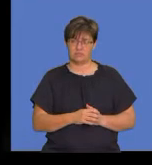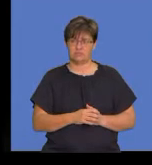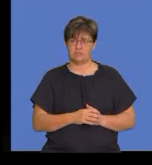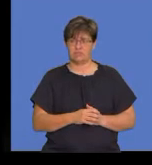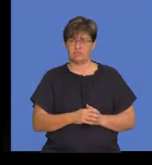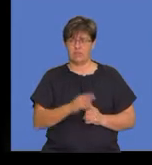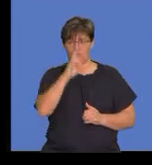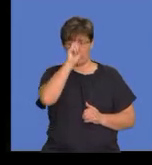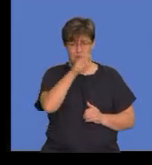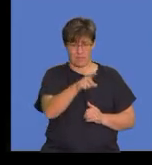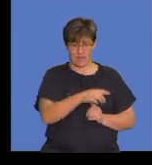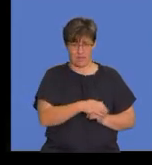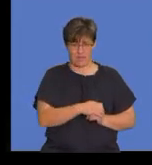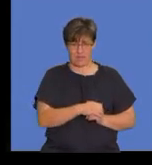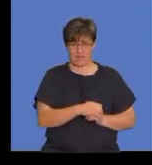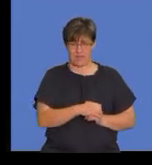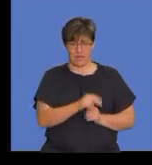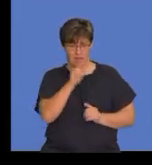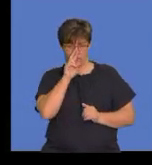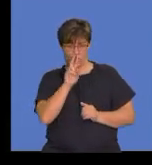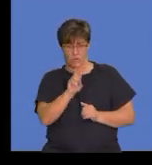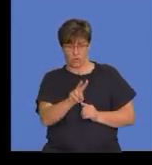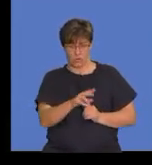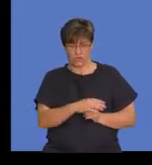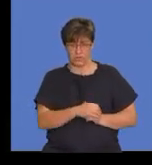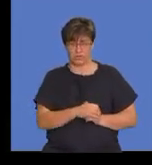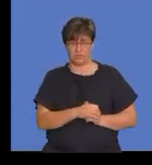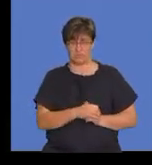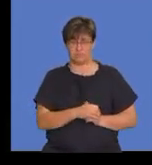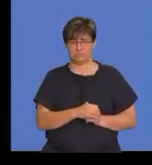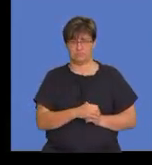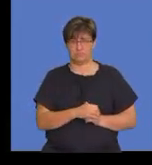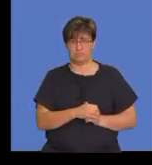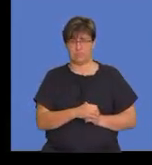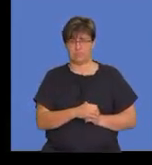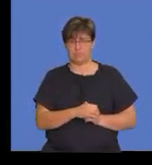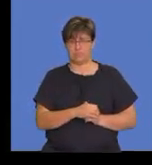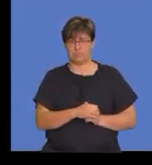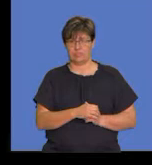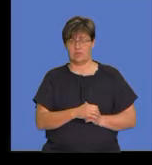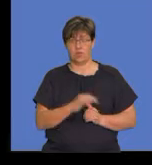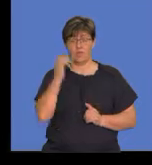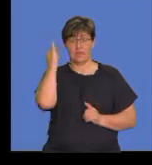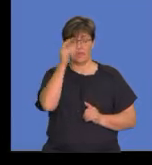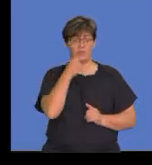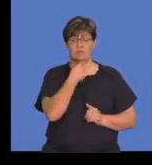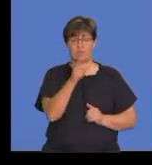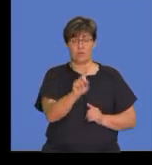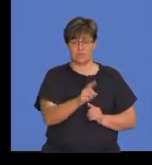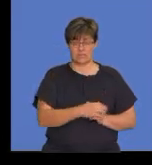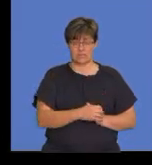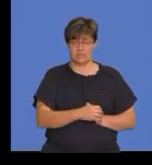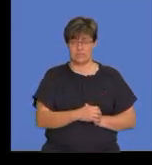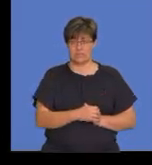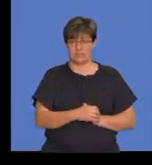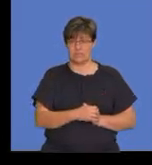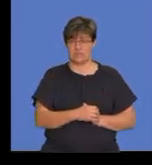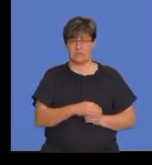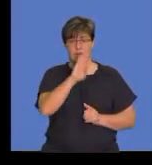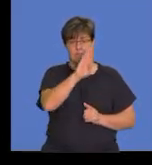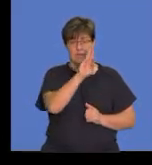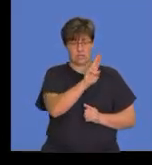just quickly go back to this. Remember that if I look at this, right, so my theorem of Pythagoras will then